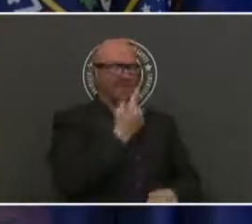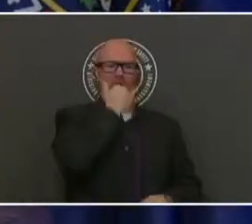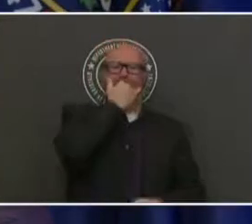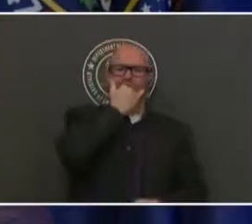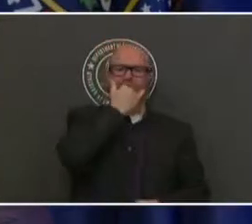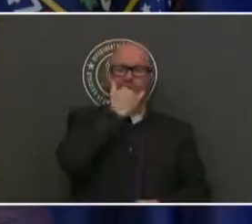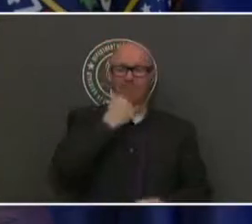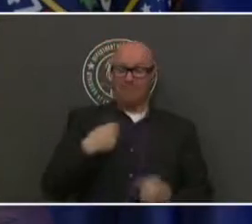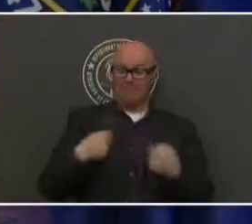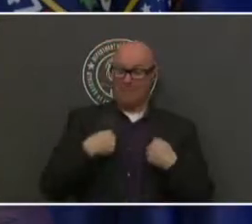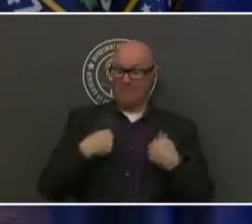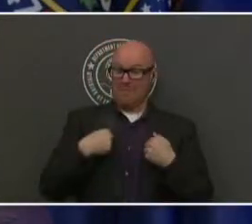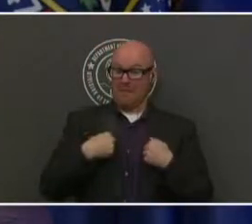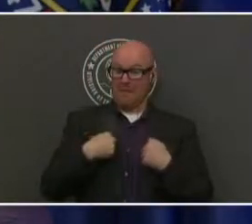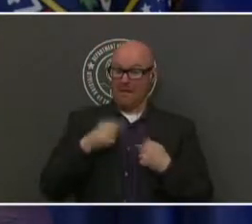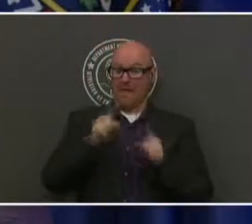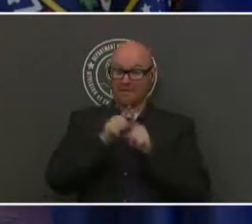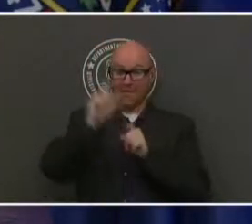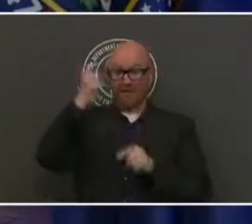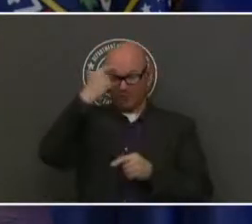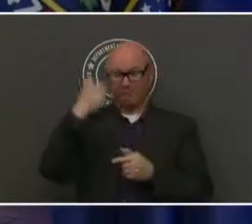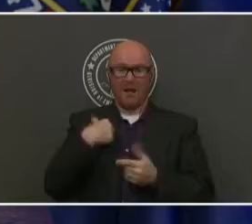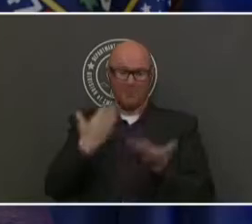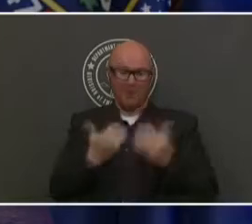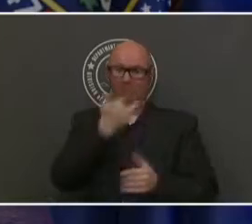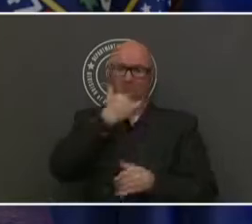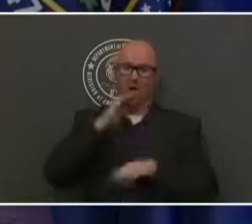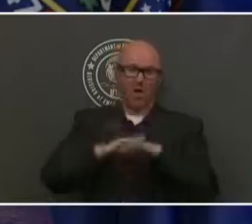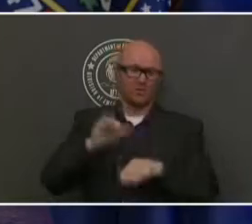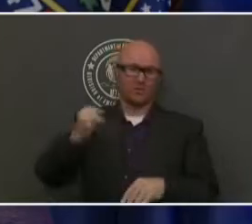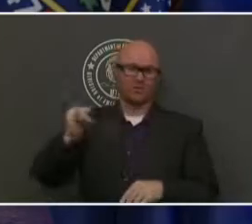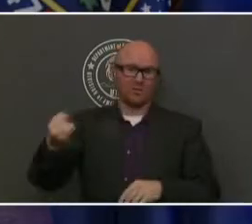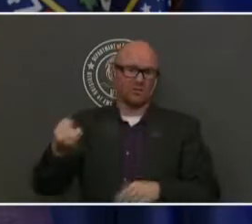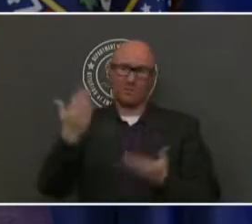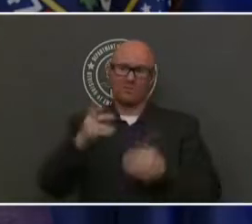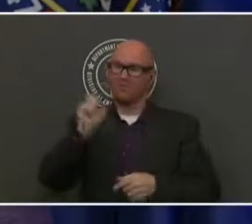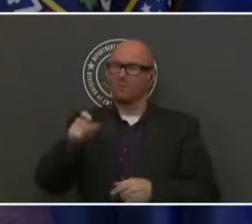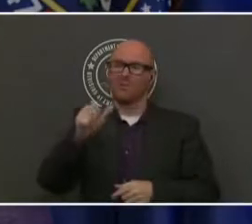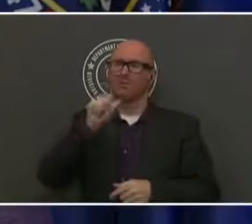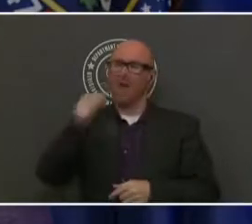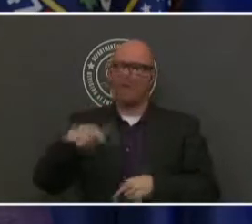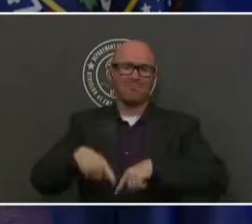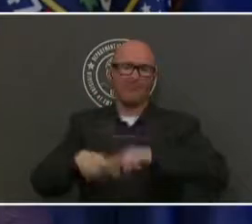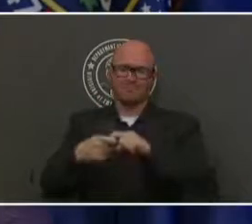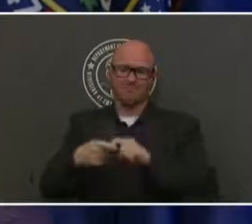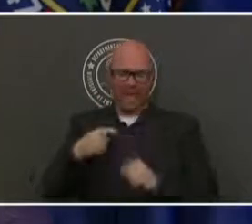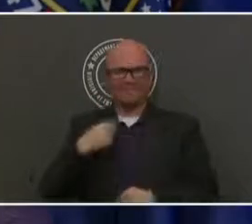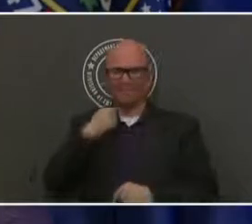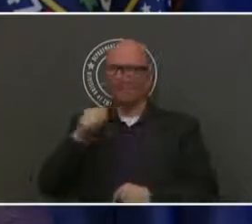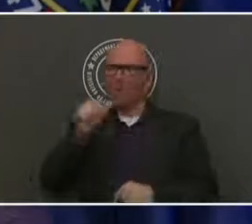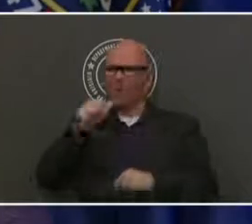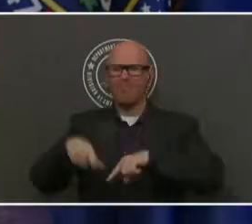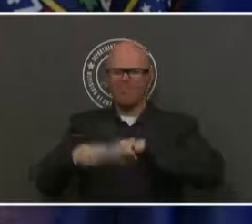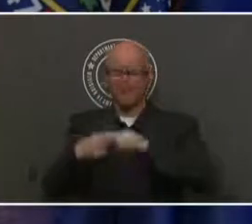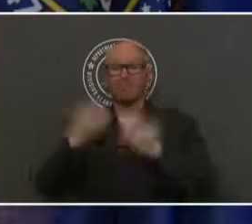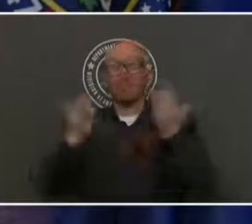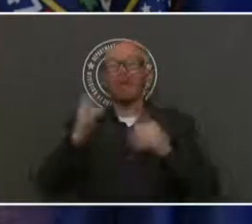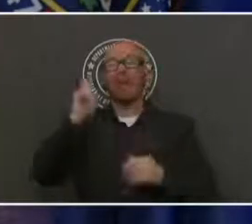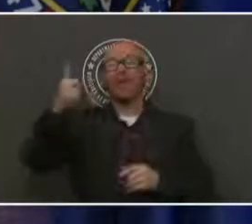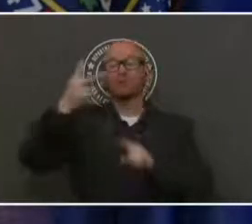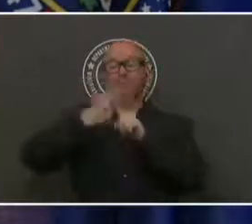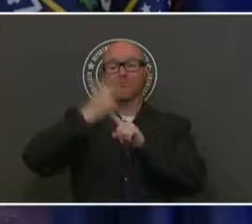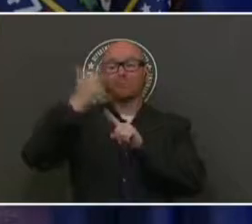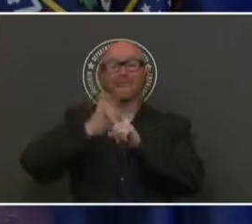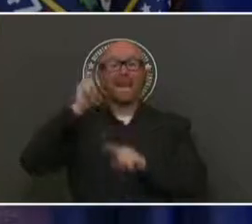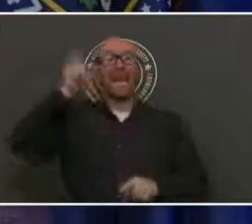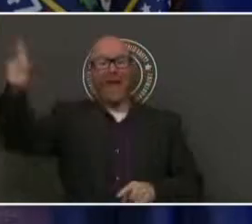on this one. It's very possible that I'm wrong on this one, and that the pause, will look back and say the pause was a very positive